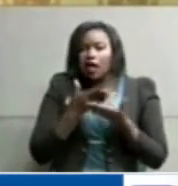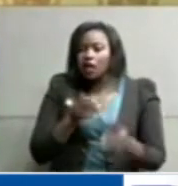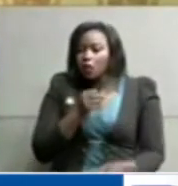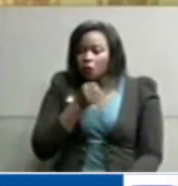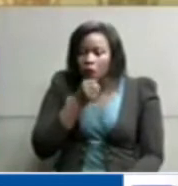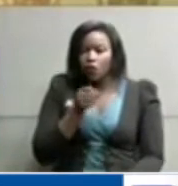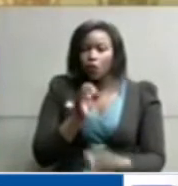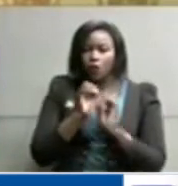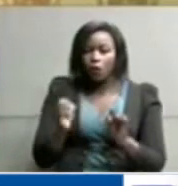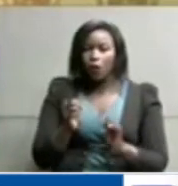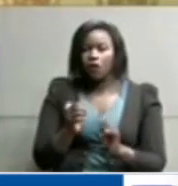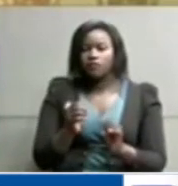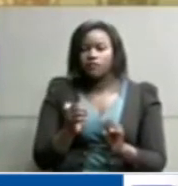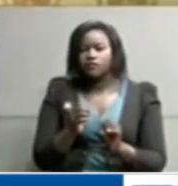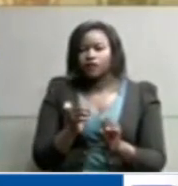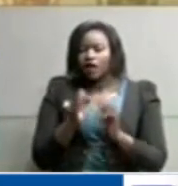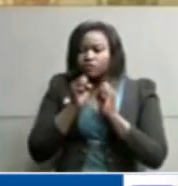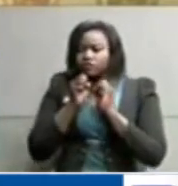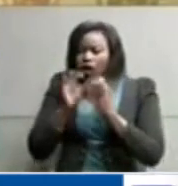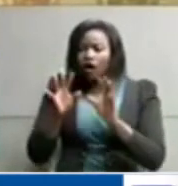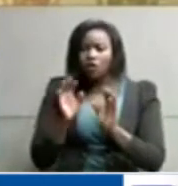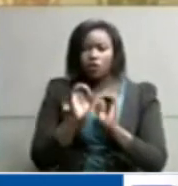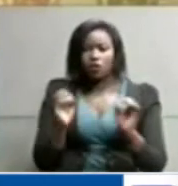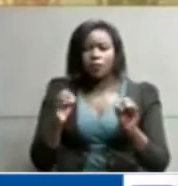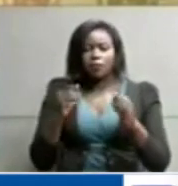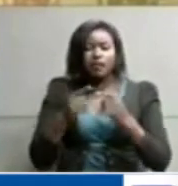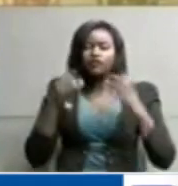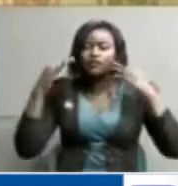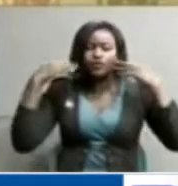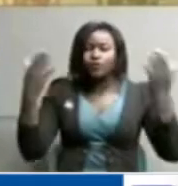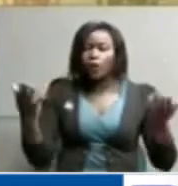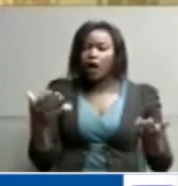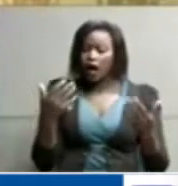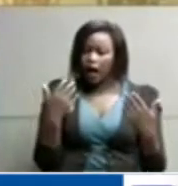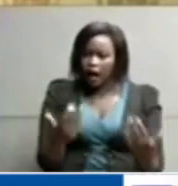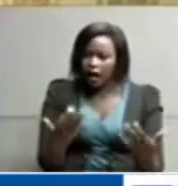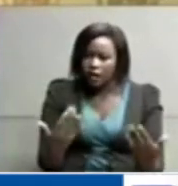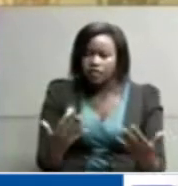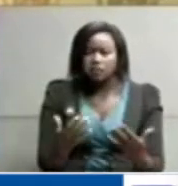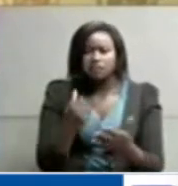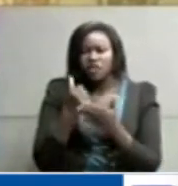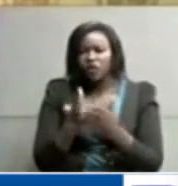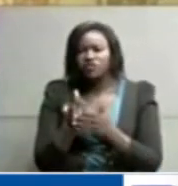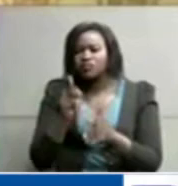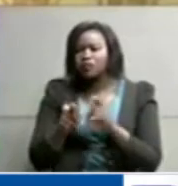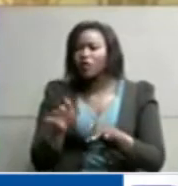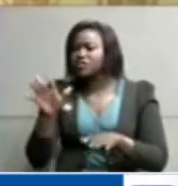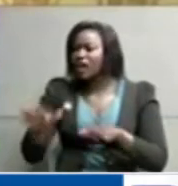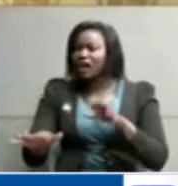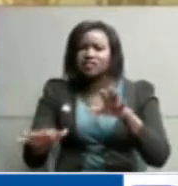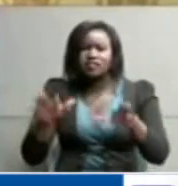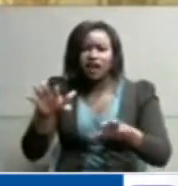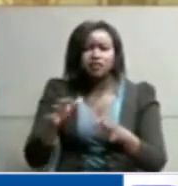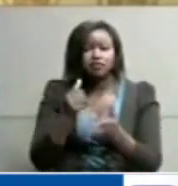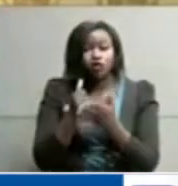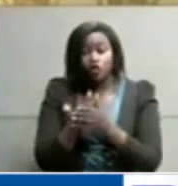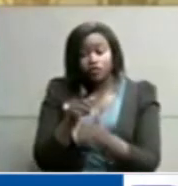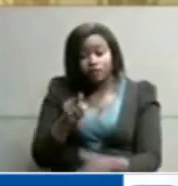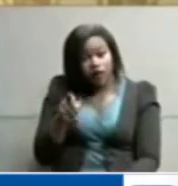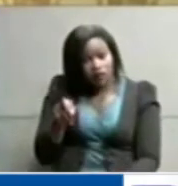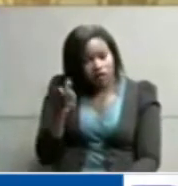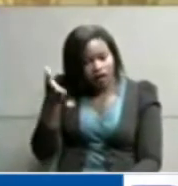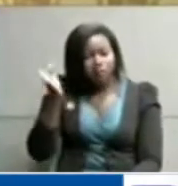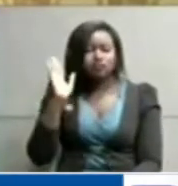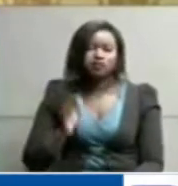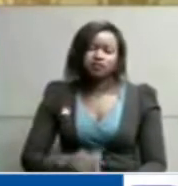Did not have symptoms. But how, whether it is the hands, because people are touching, because the virus is there,